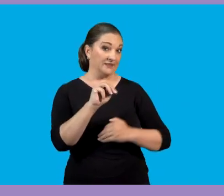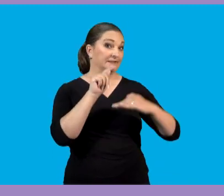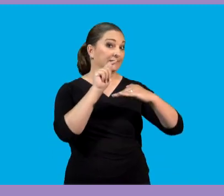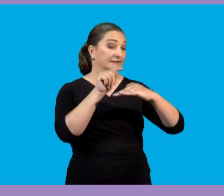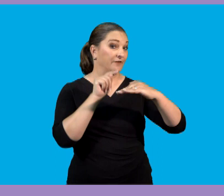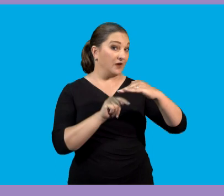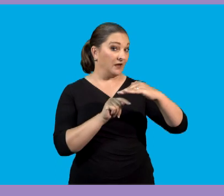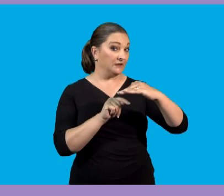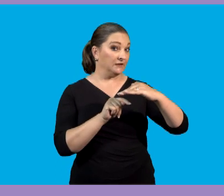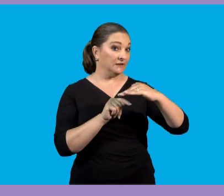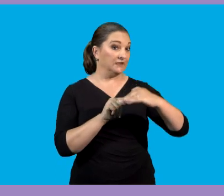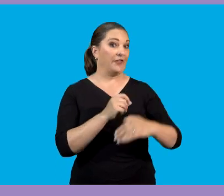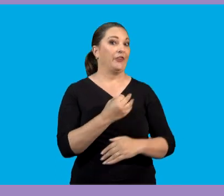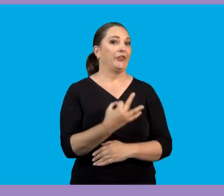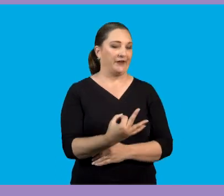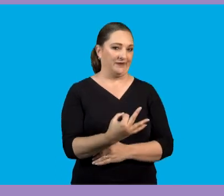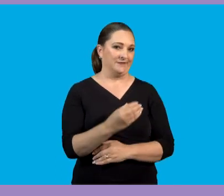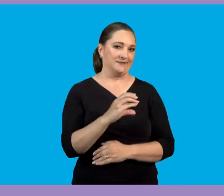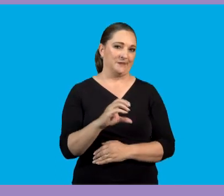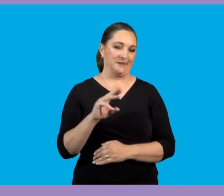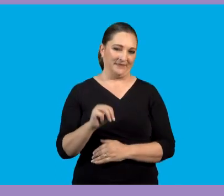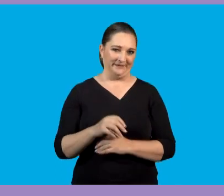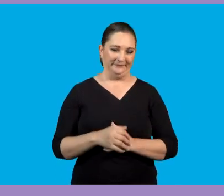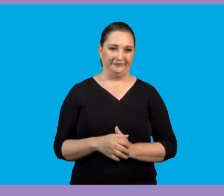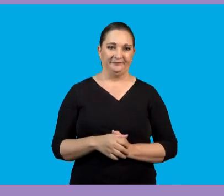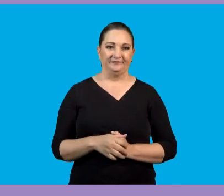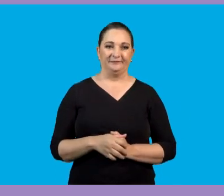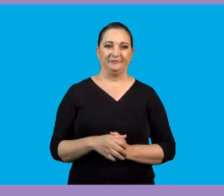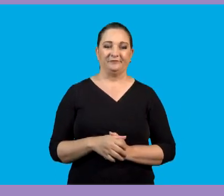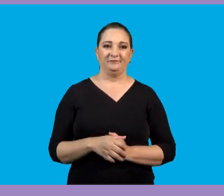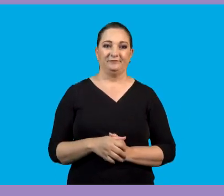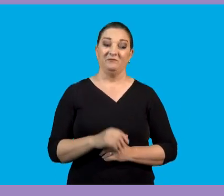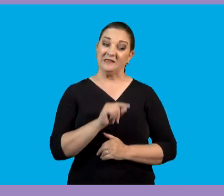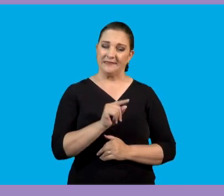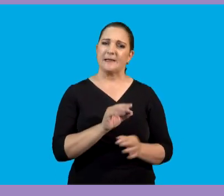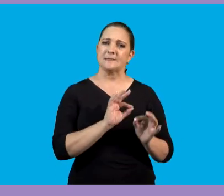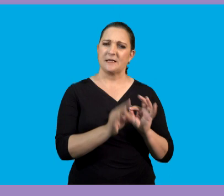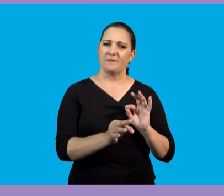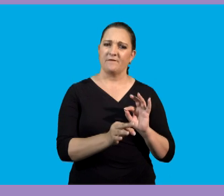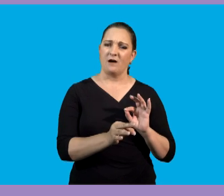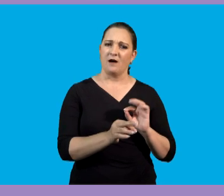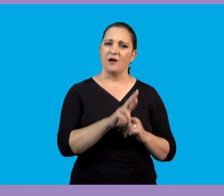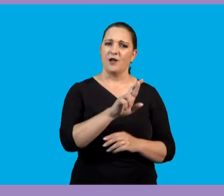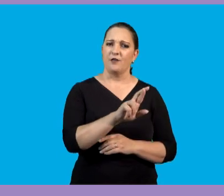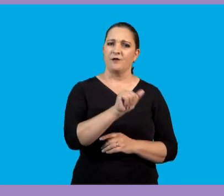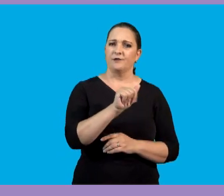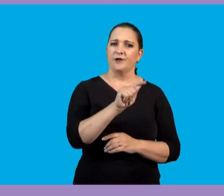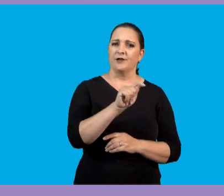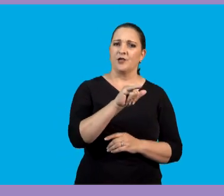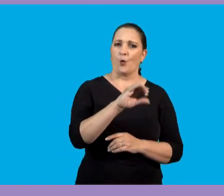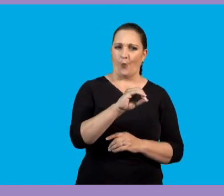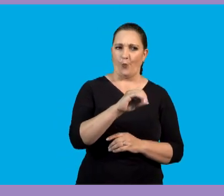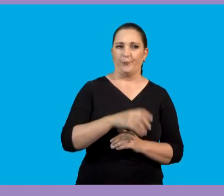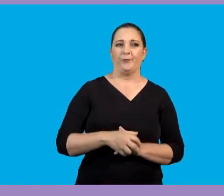centimeters divided by 3 centimeters, and that is the simplified ratio of